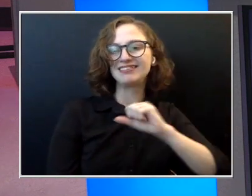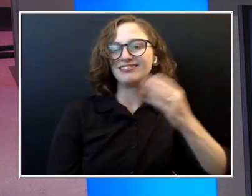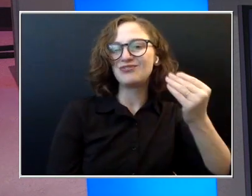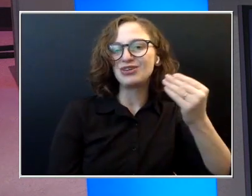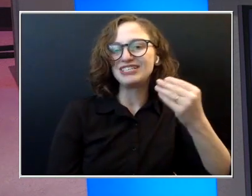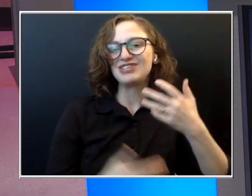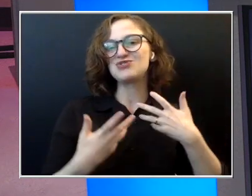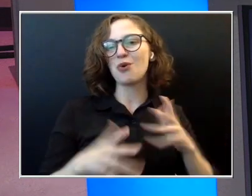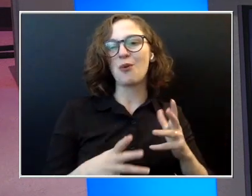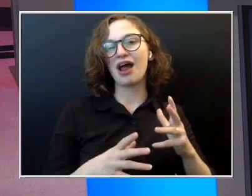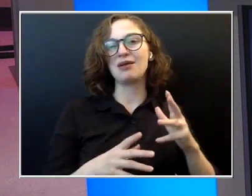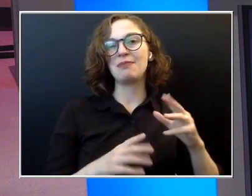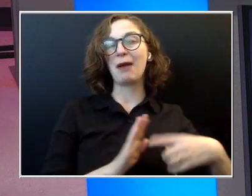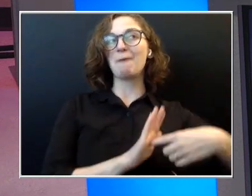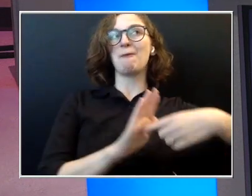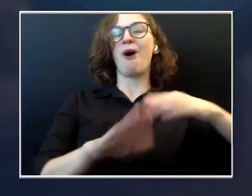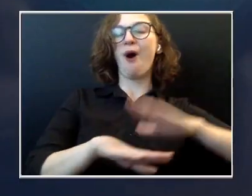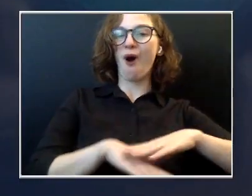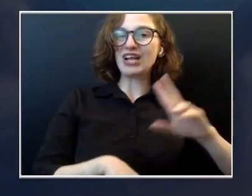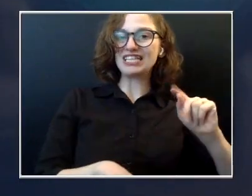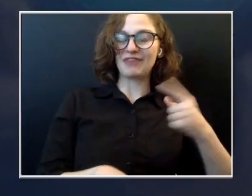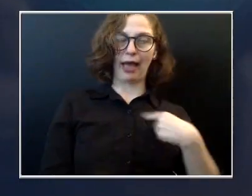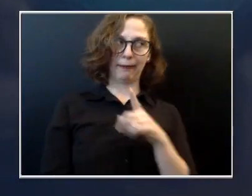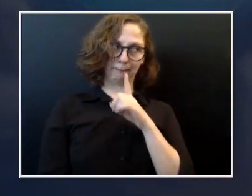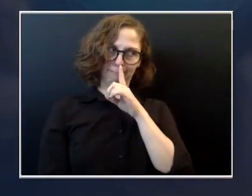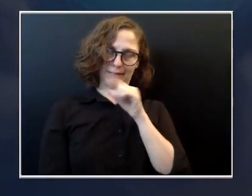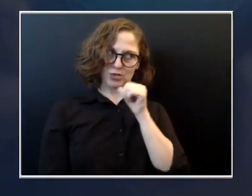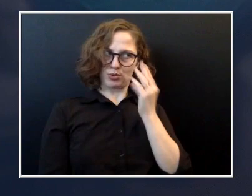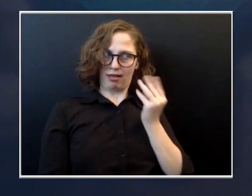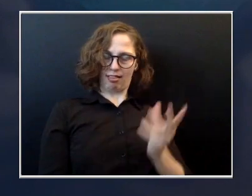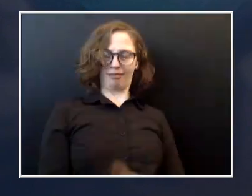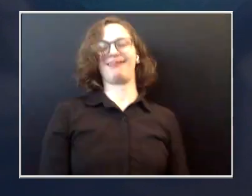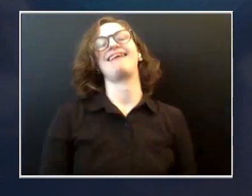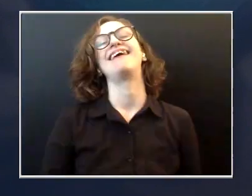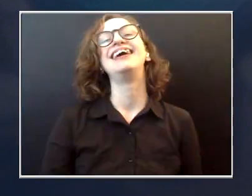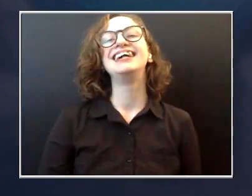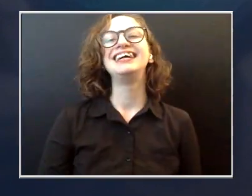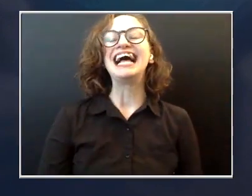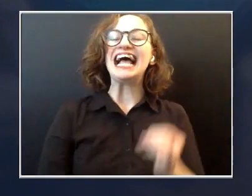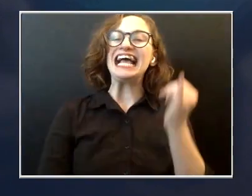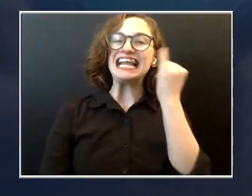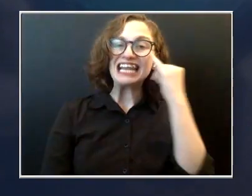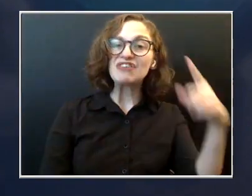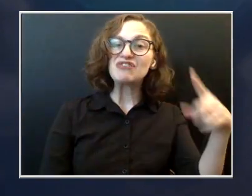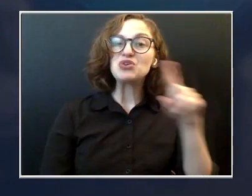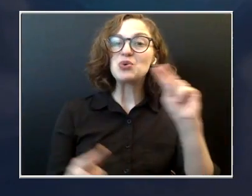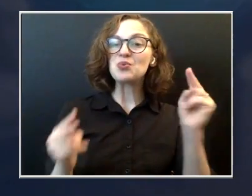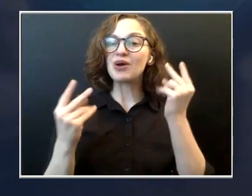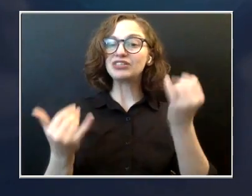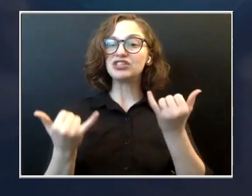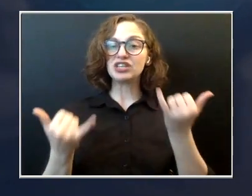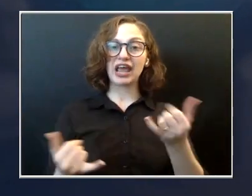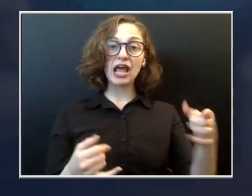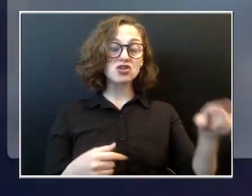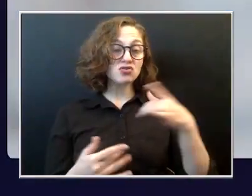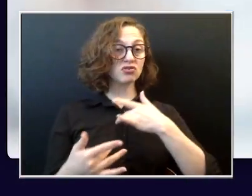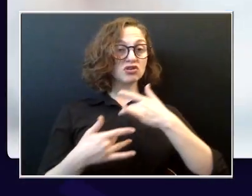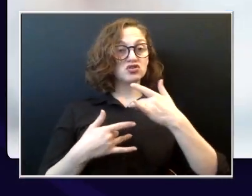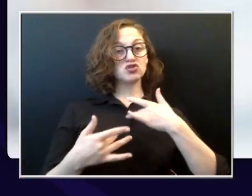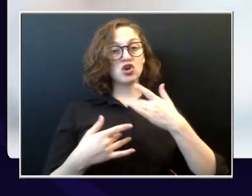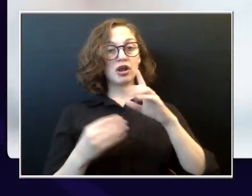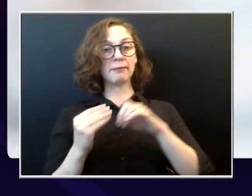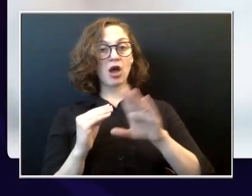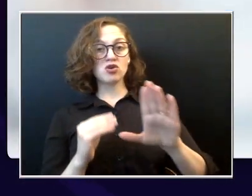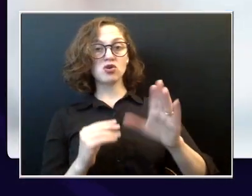him that. And if you're sitting here watching today's program and you're concerned about your own heart health, there's a very